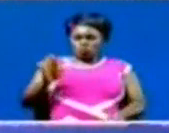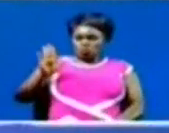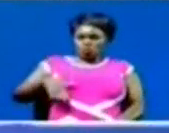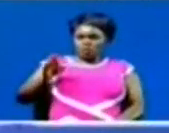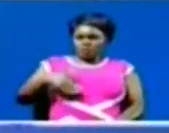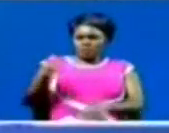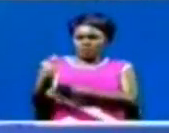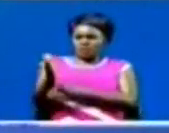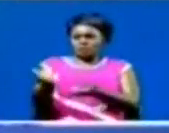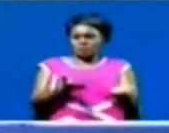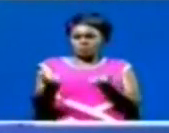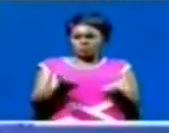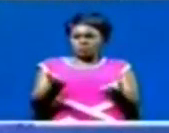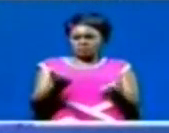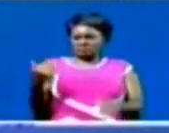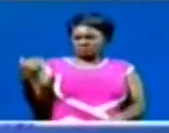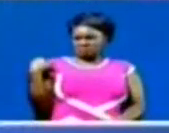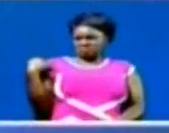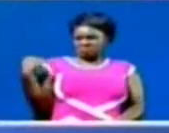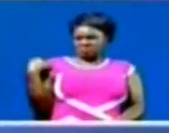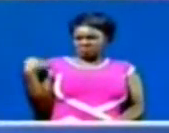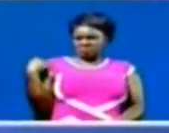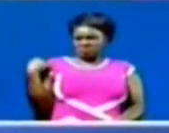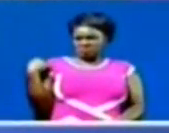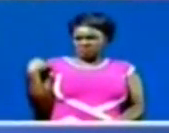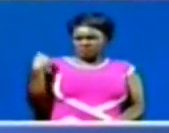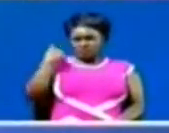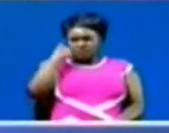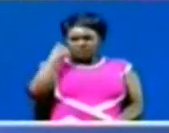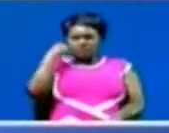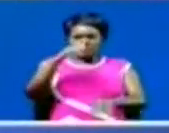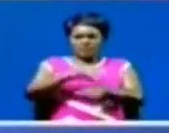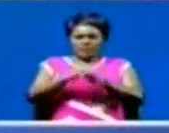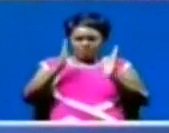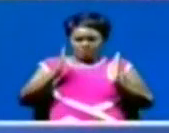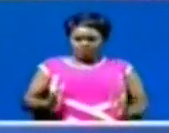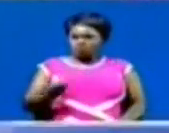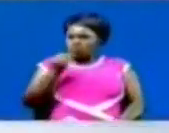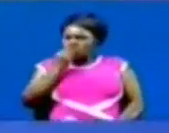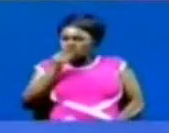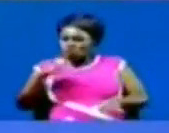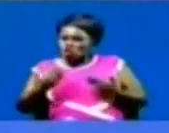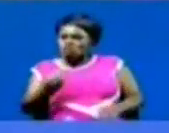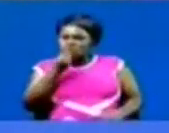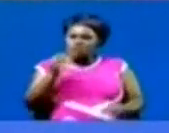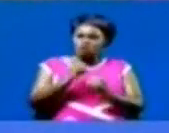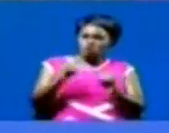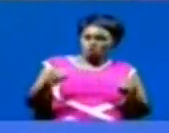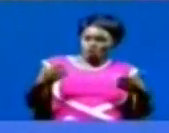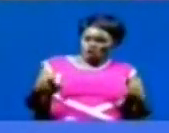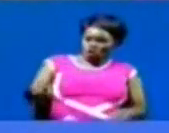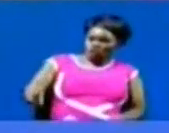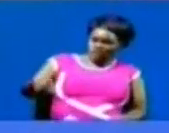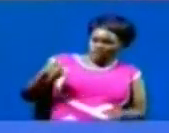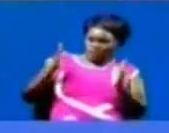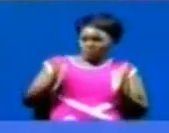in fish business here are now a disturbed lot. Hii ugonjwa inapatikana kwa mtu mwenye amekula ama mwenye hajakula ama ni mvuvi